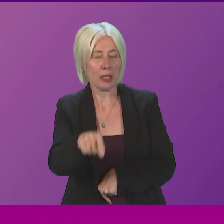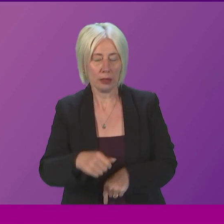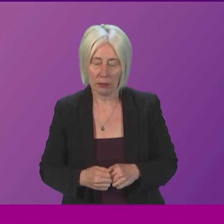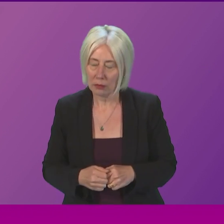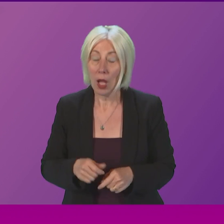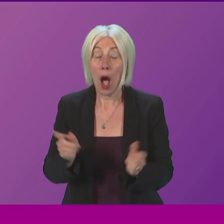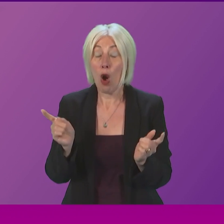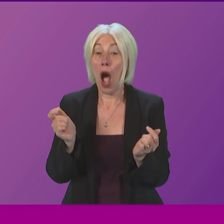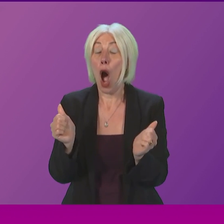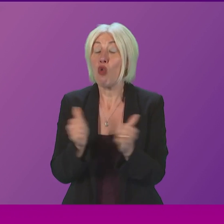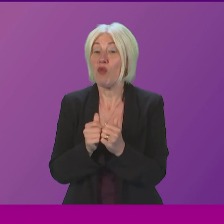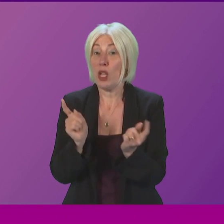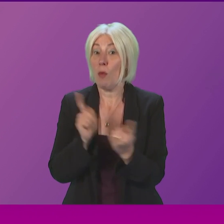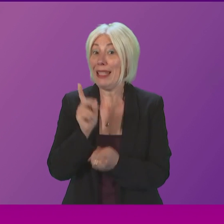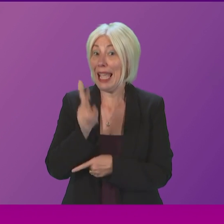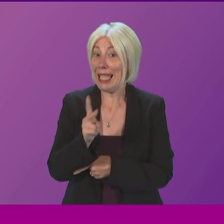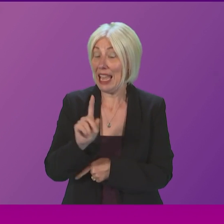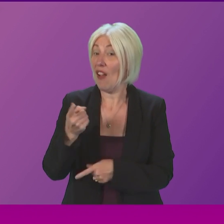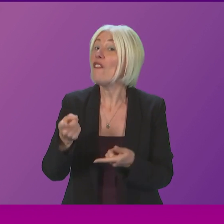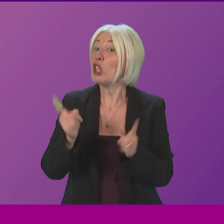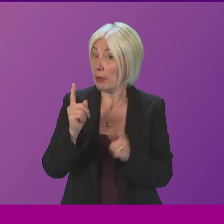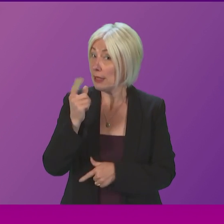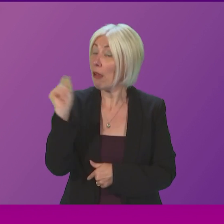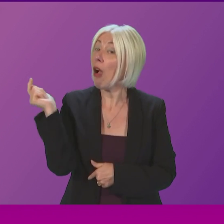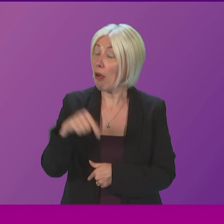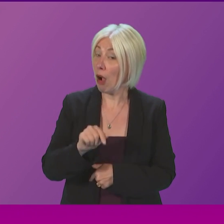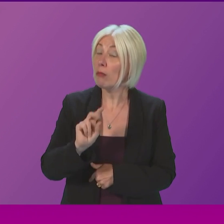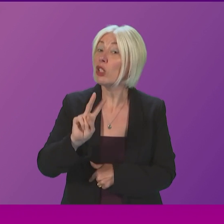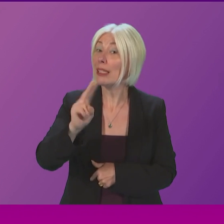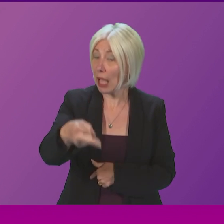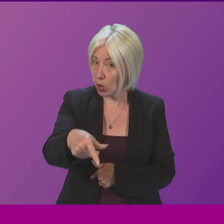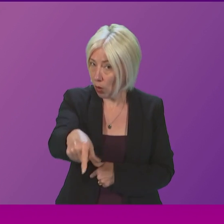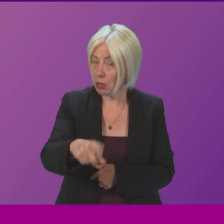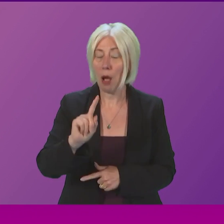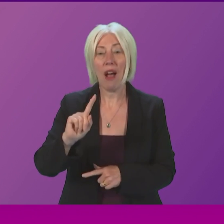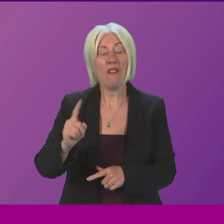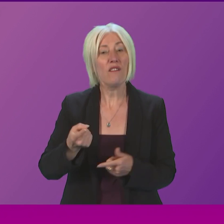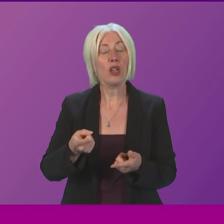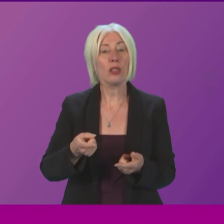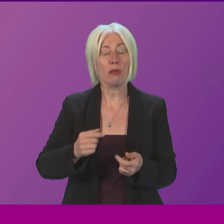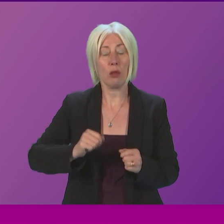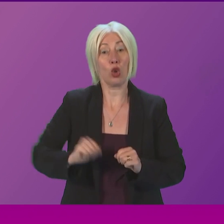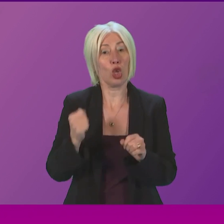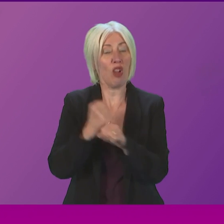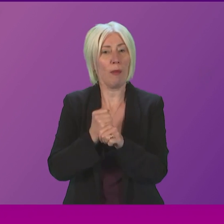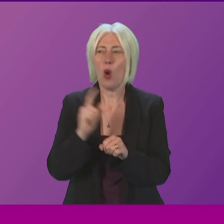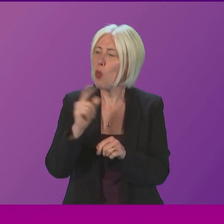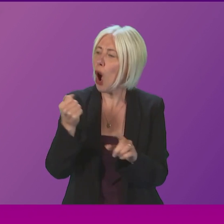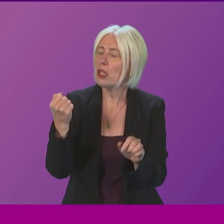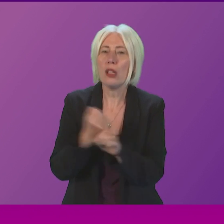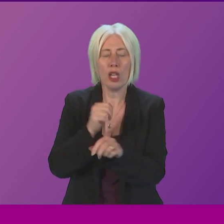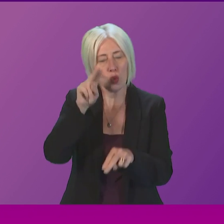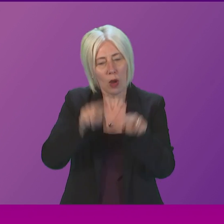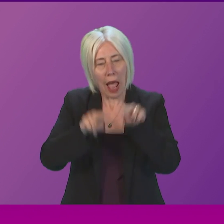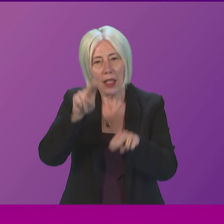First Minister would be welcome to attend. But in the meantime, can I ask what the Scottish Government has done on the impact, what analysis it's done on